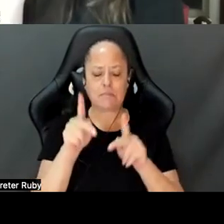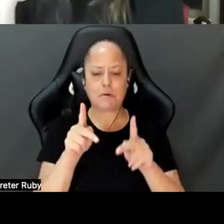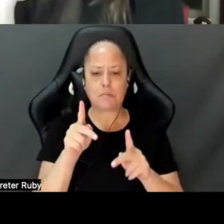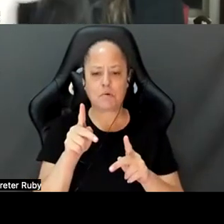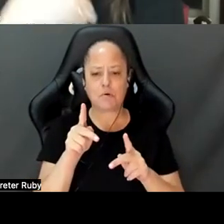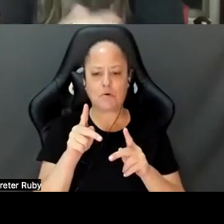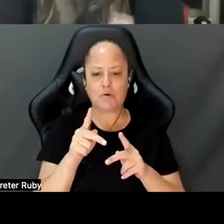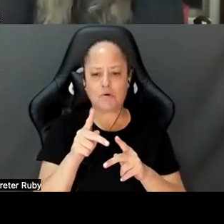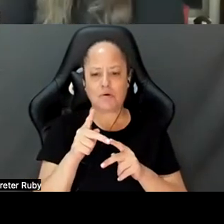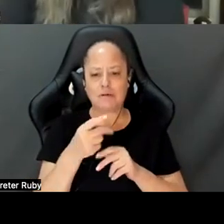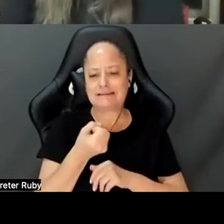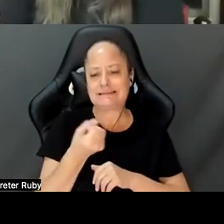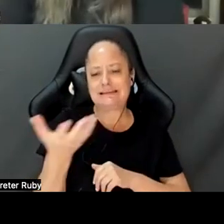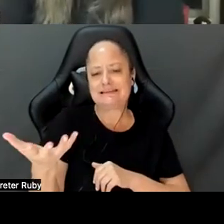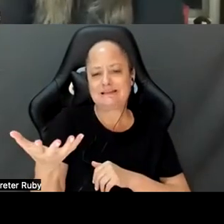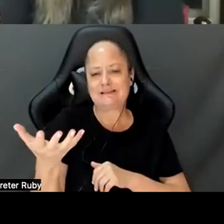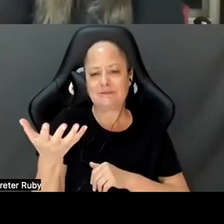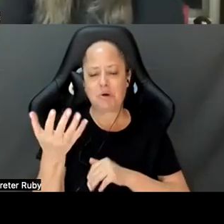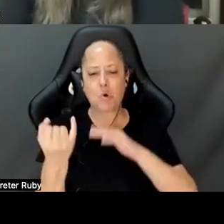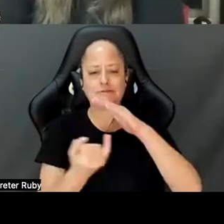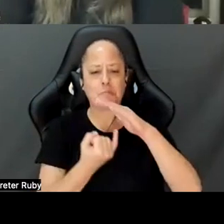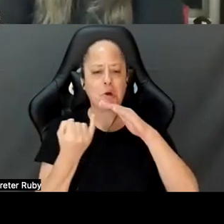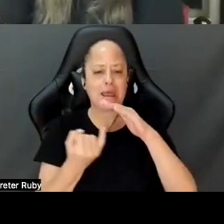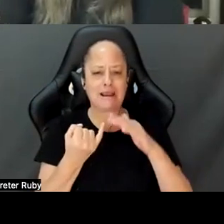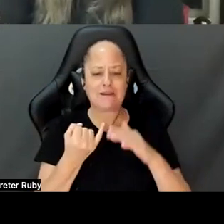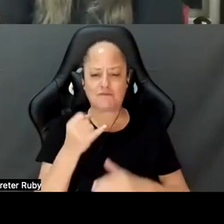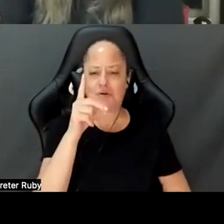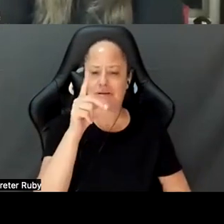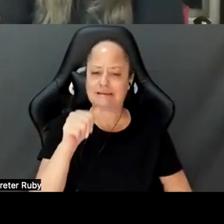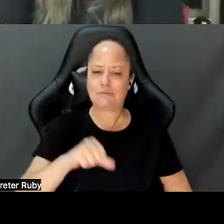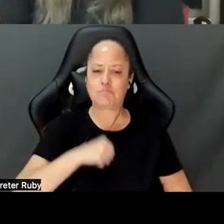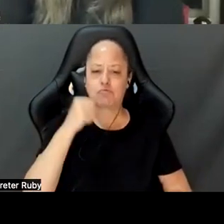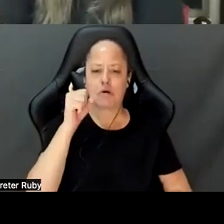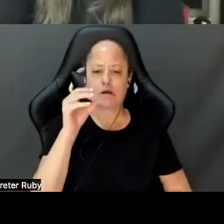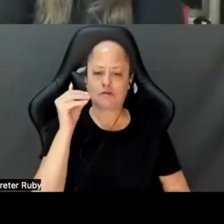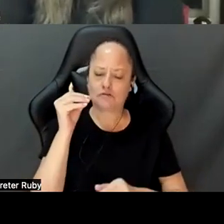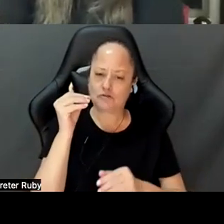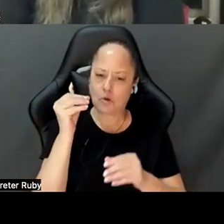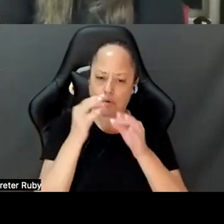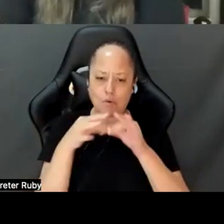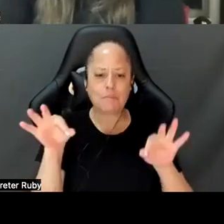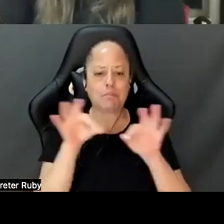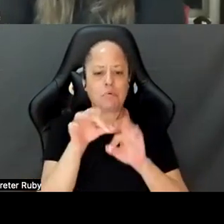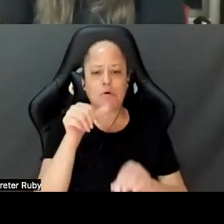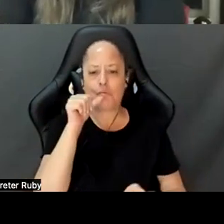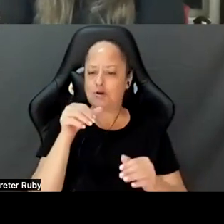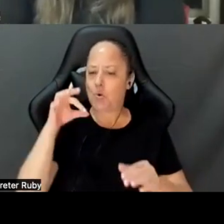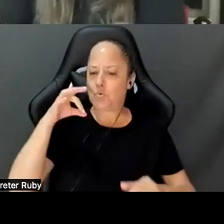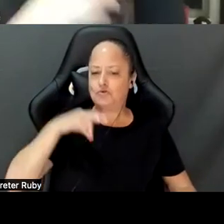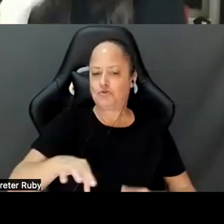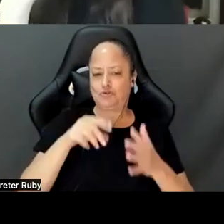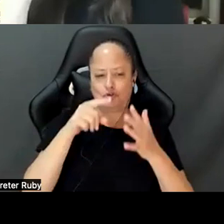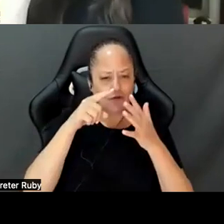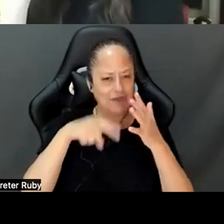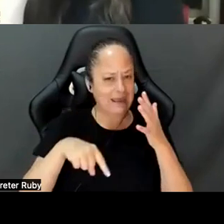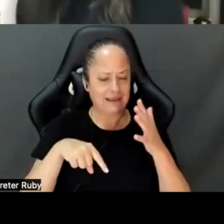and inferior. And that's why disability pride's so important, because we don't deserve any of that. Like, it